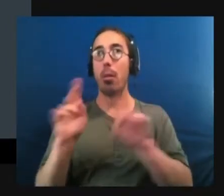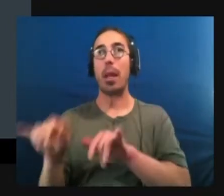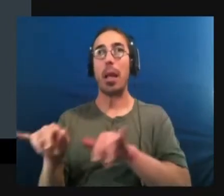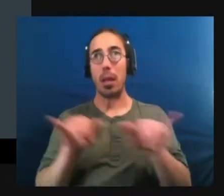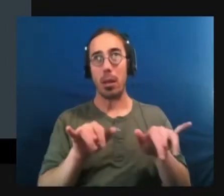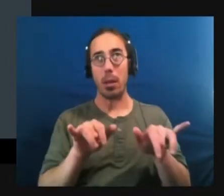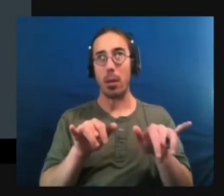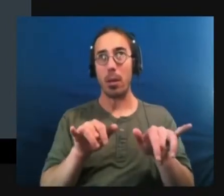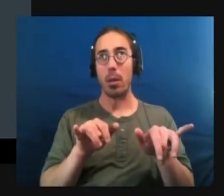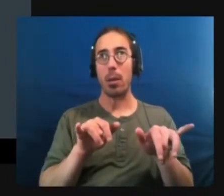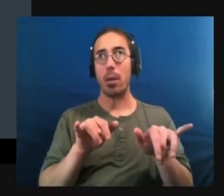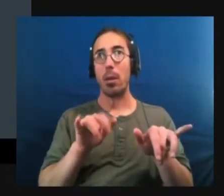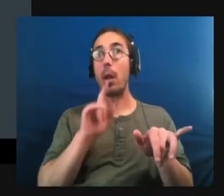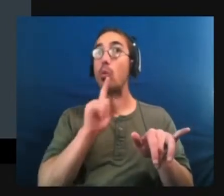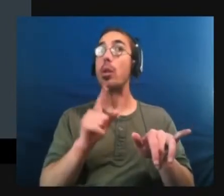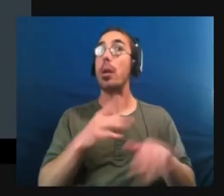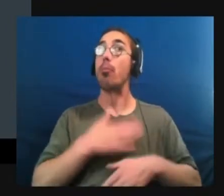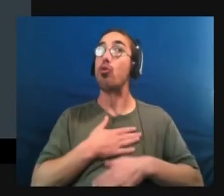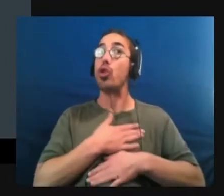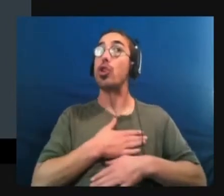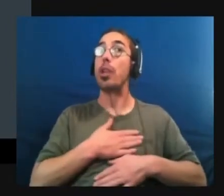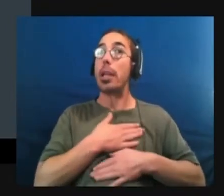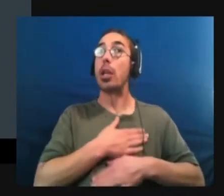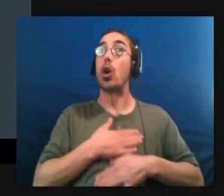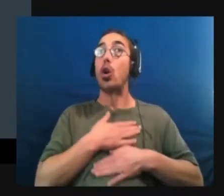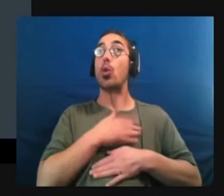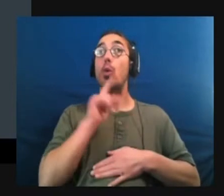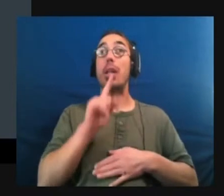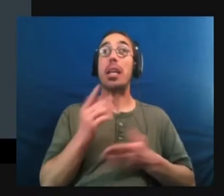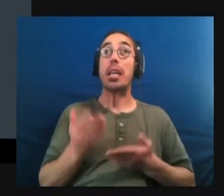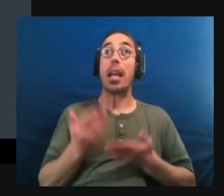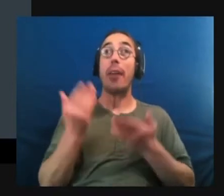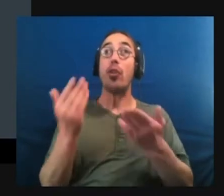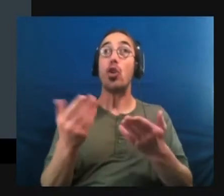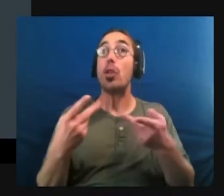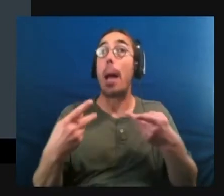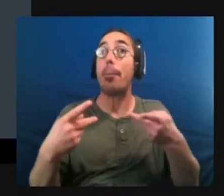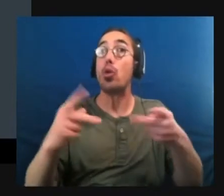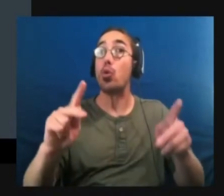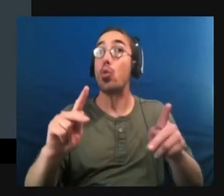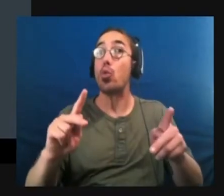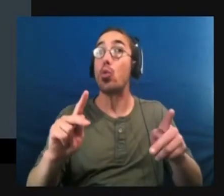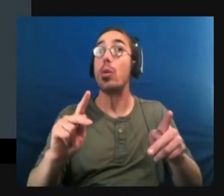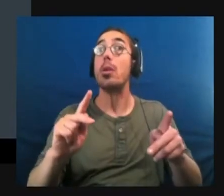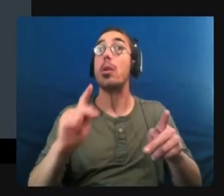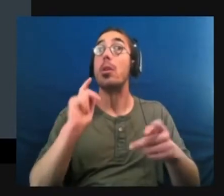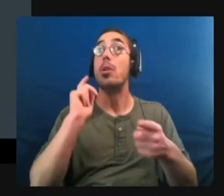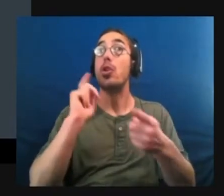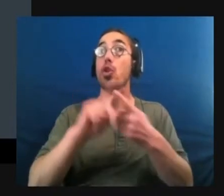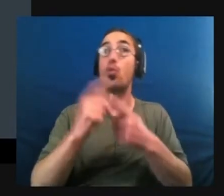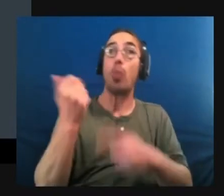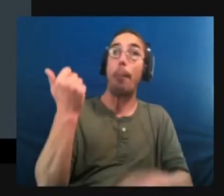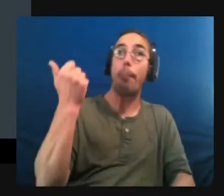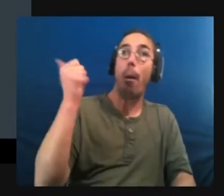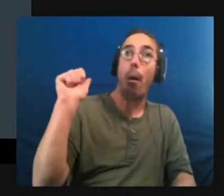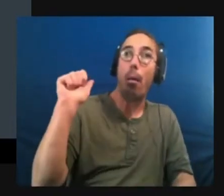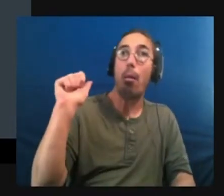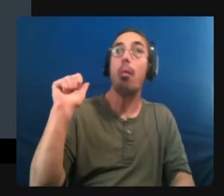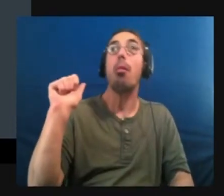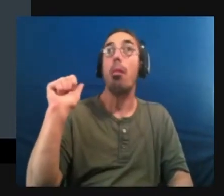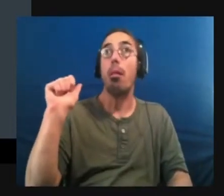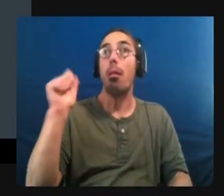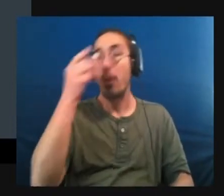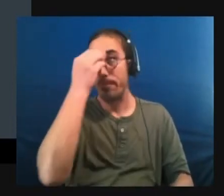I appreciate that they really did give me opportunities to rebel. And I have to tell